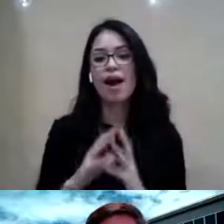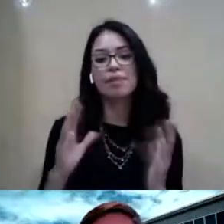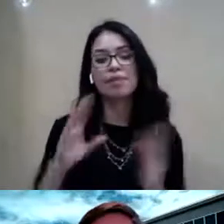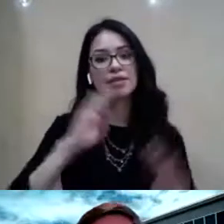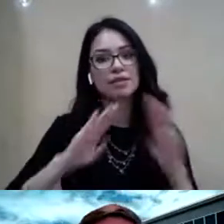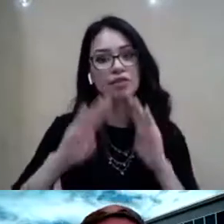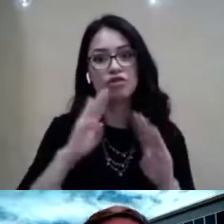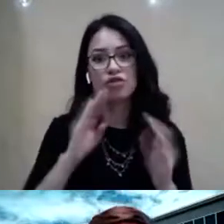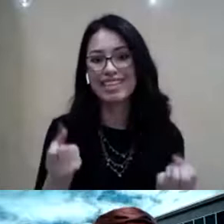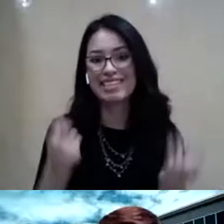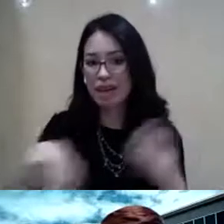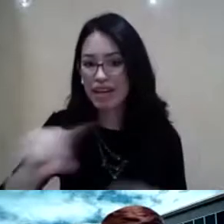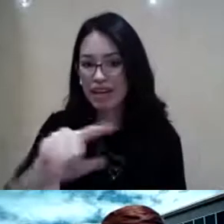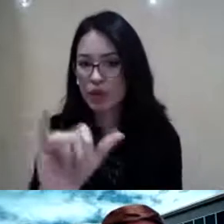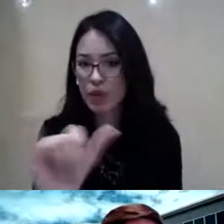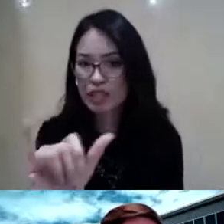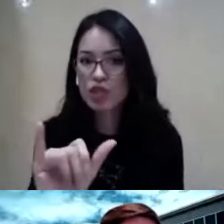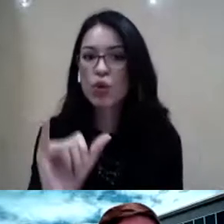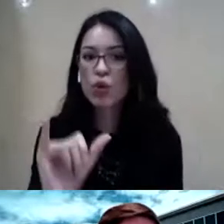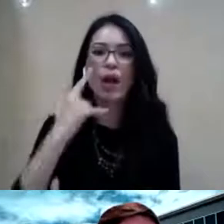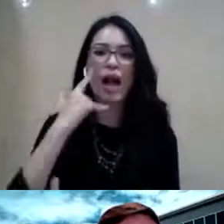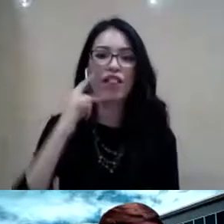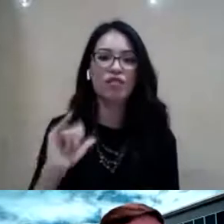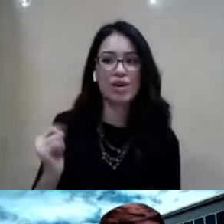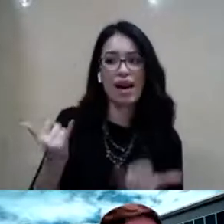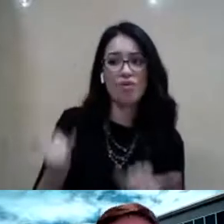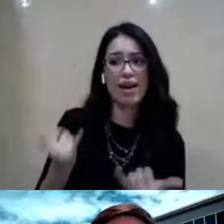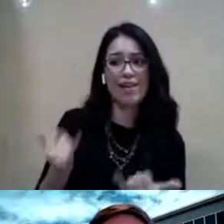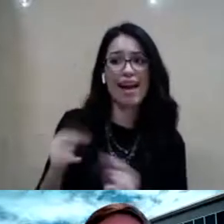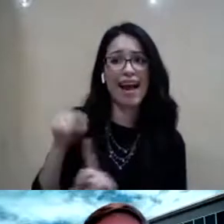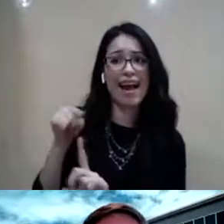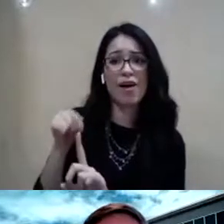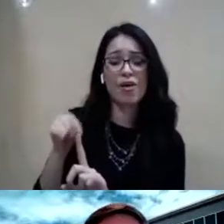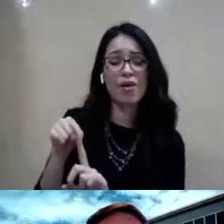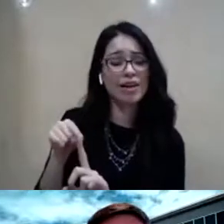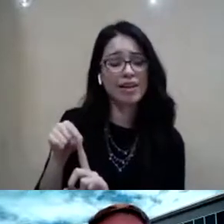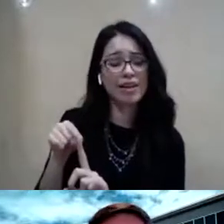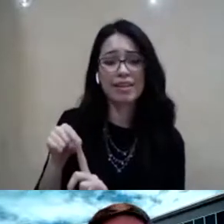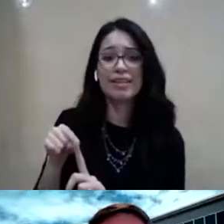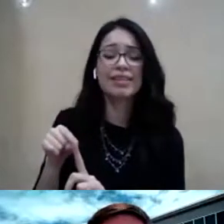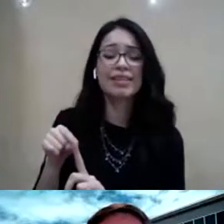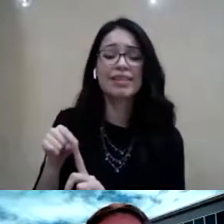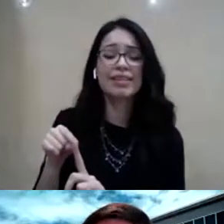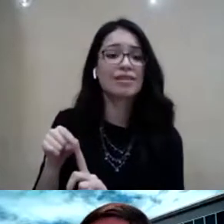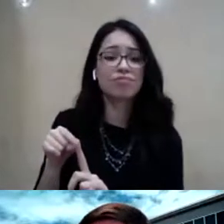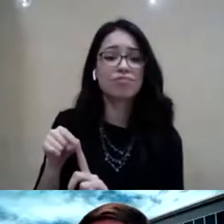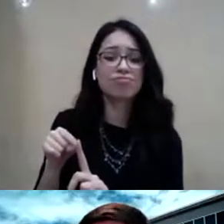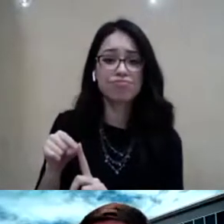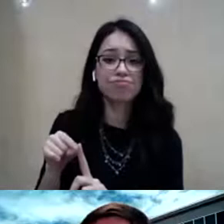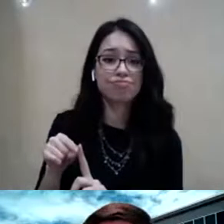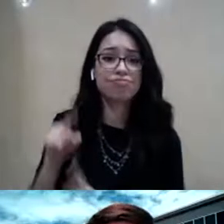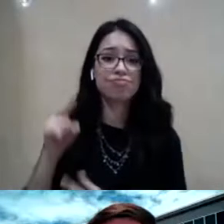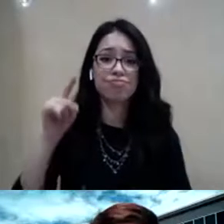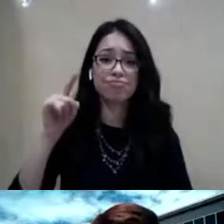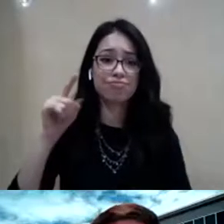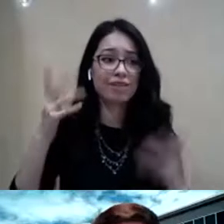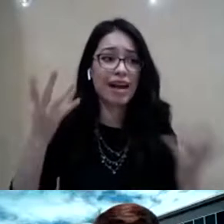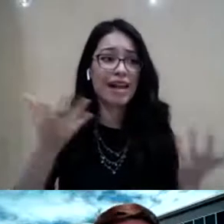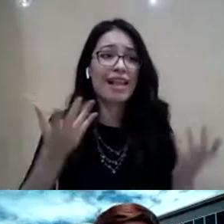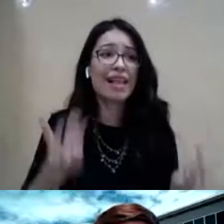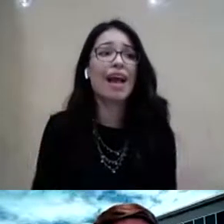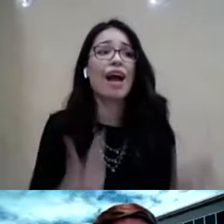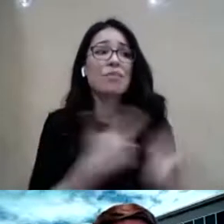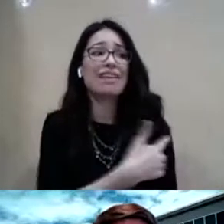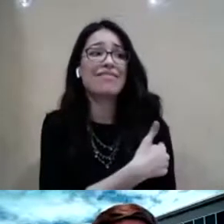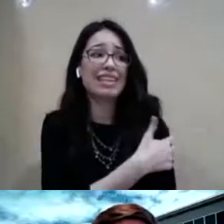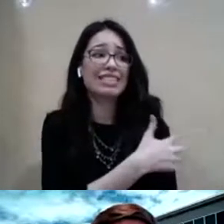call. California right now is bringing up the rear in terms of the portion of vaccine received that's actually in someone's